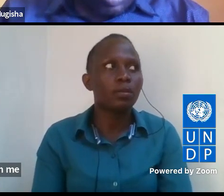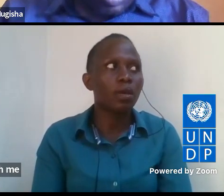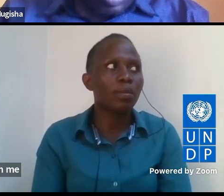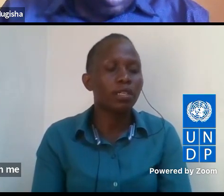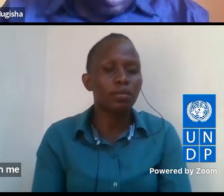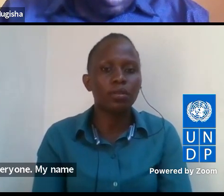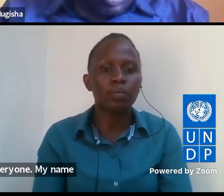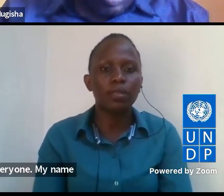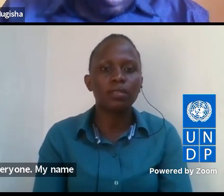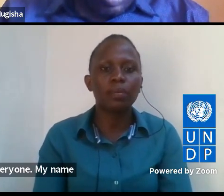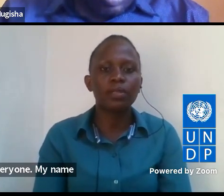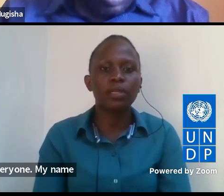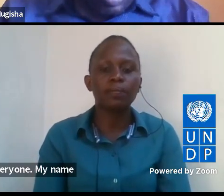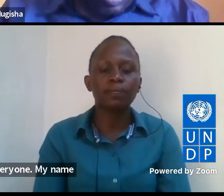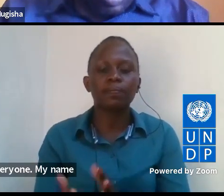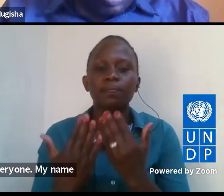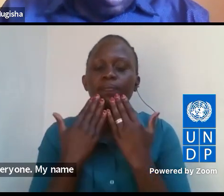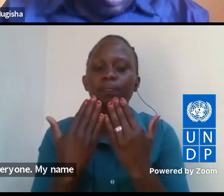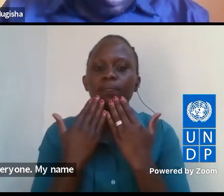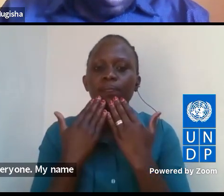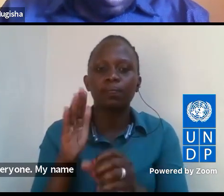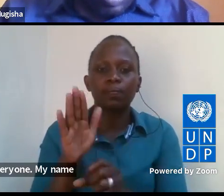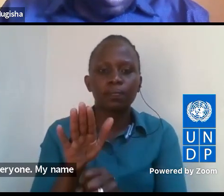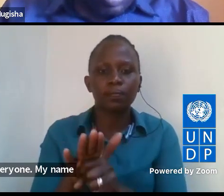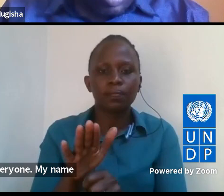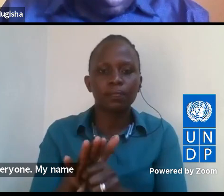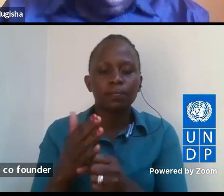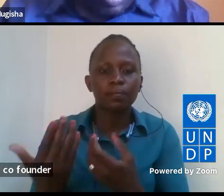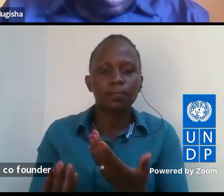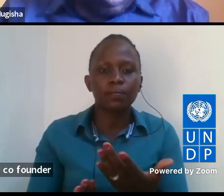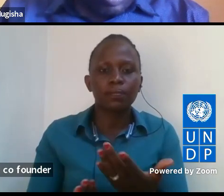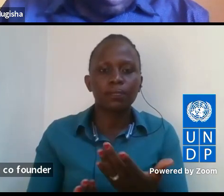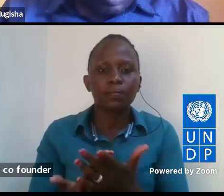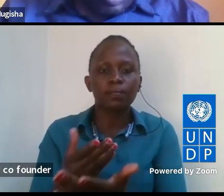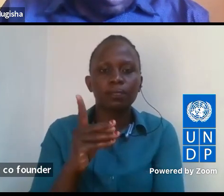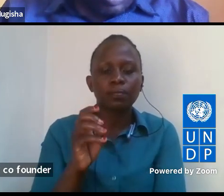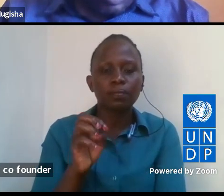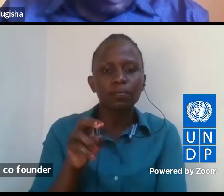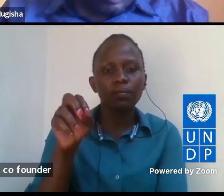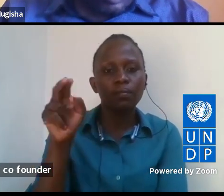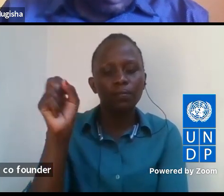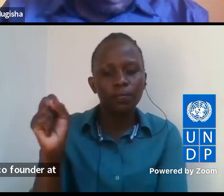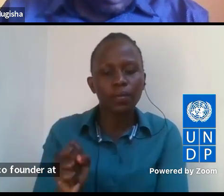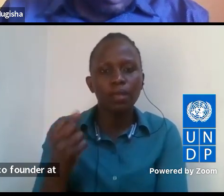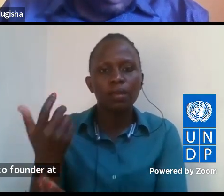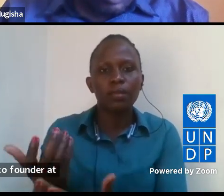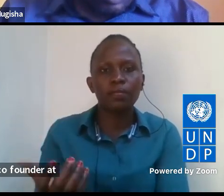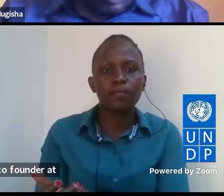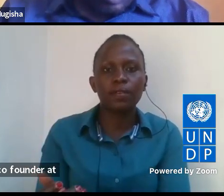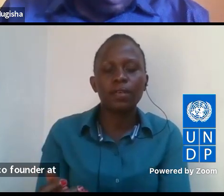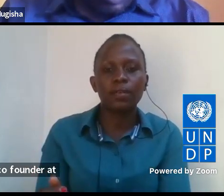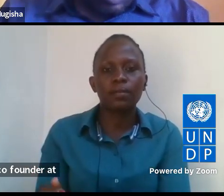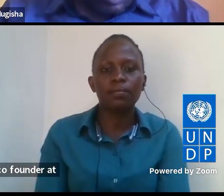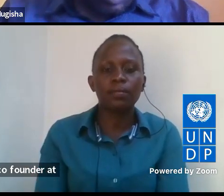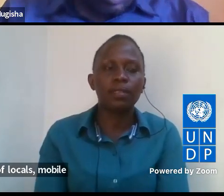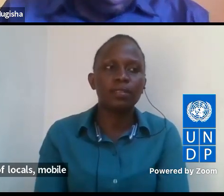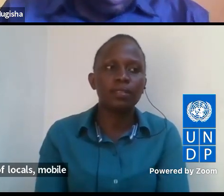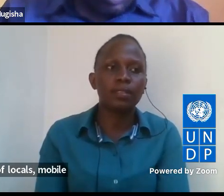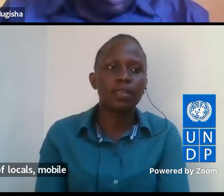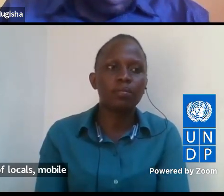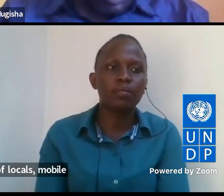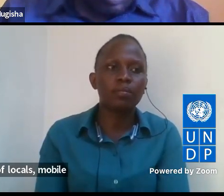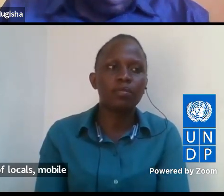is Chomhendo Phyllis. I am a director and co-founder at MSCAN Uganda. We are developers of low-cost mobile